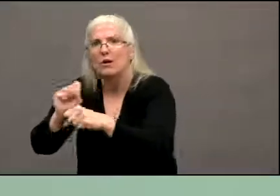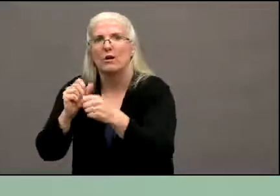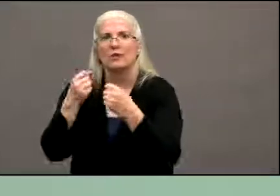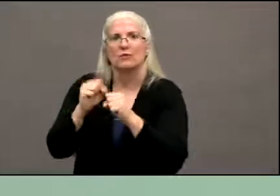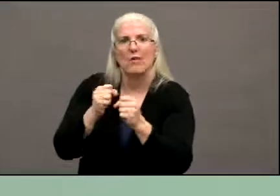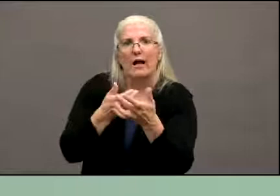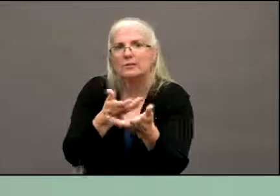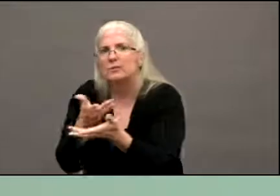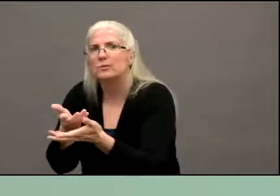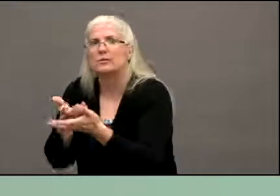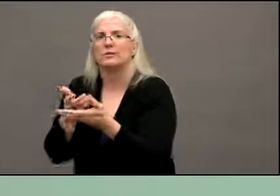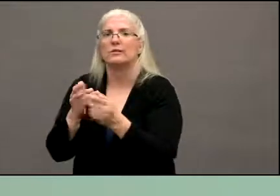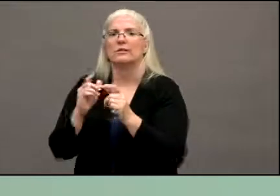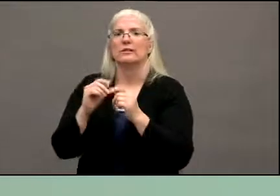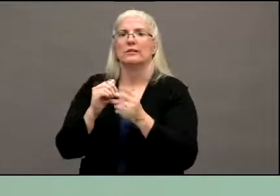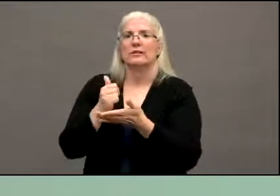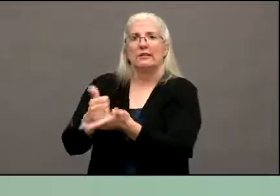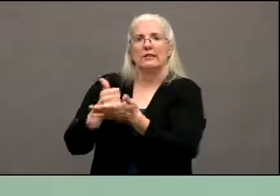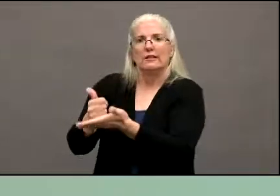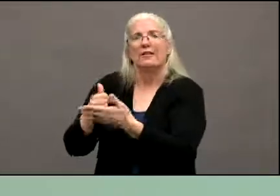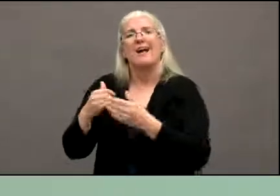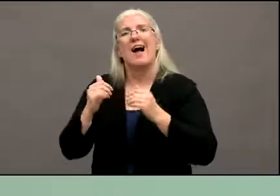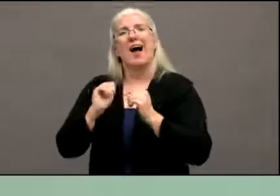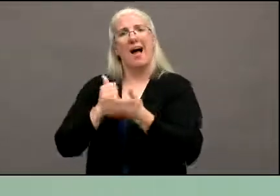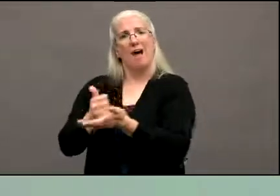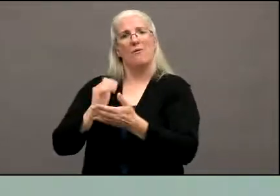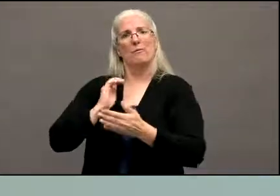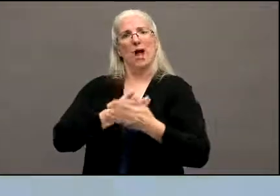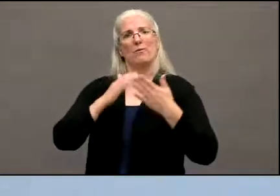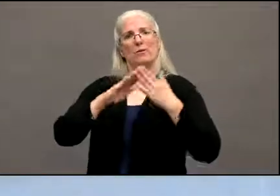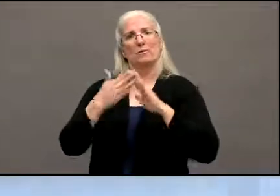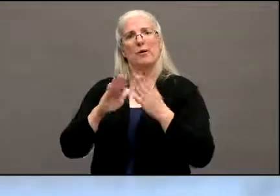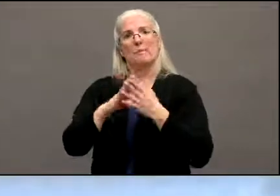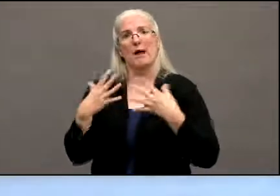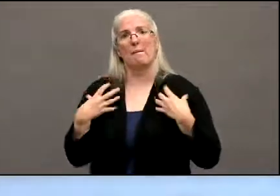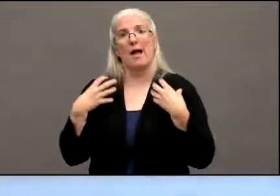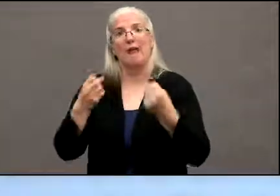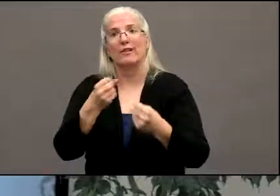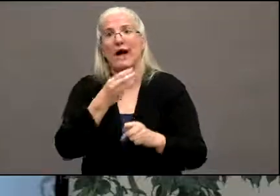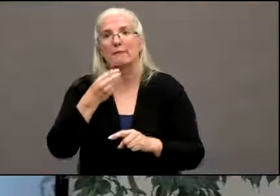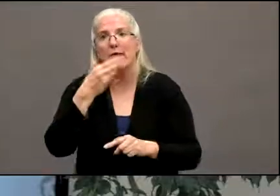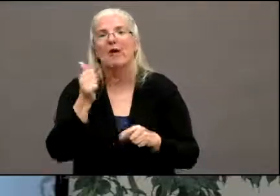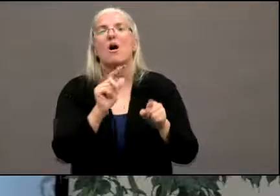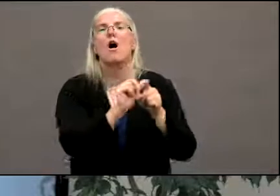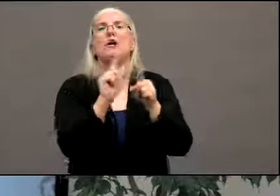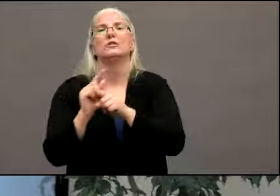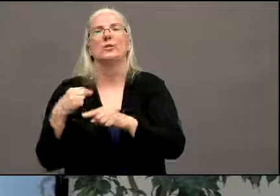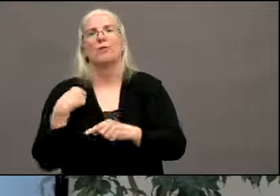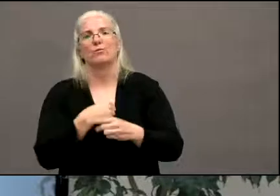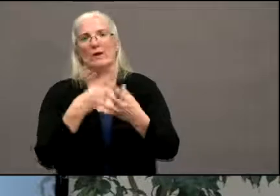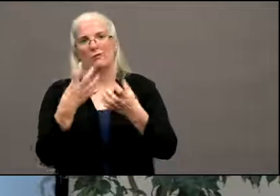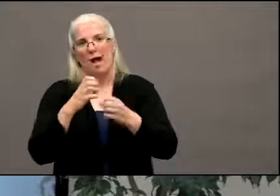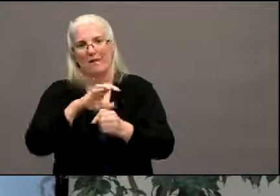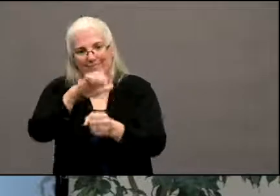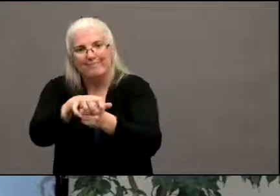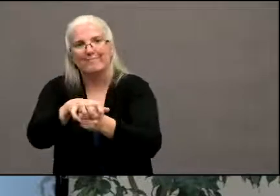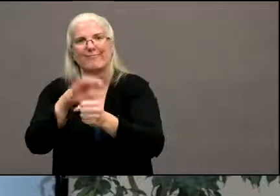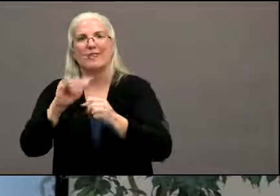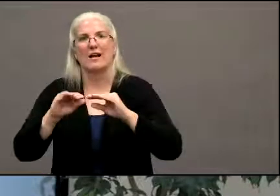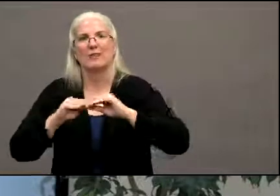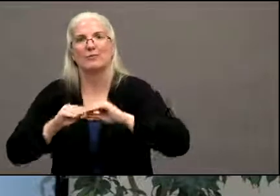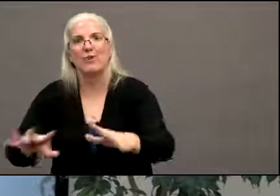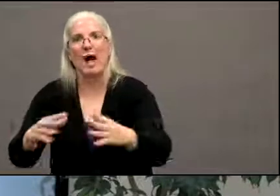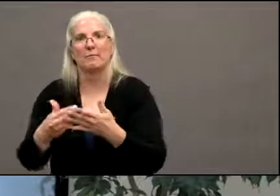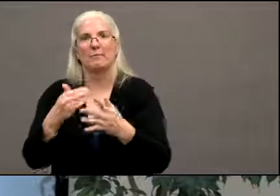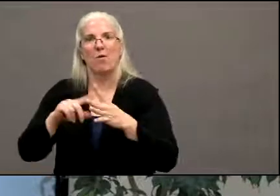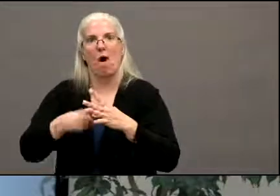one, you get better. And number two, we limit the spread. We stop the spread where it is. So I want to be clear. We're red now. We're